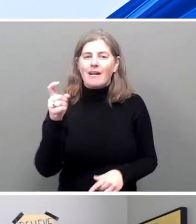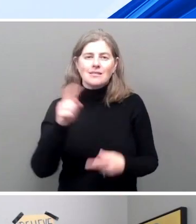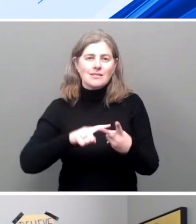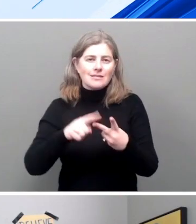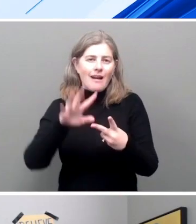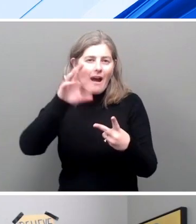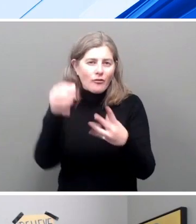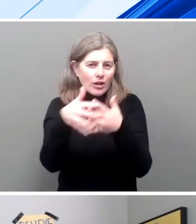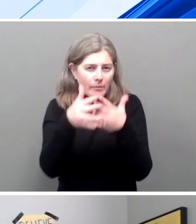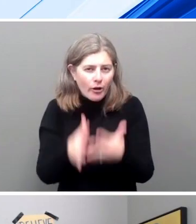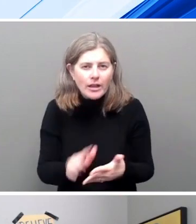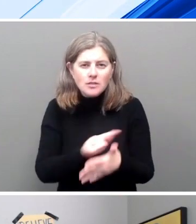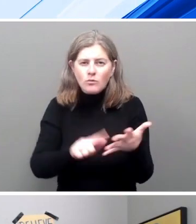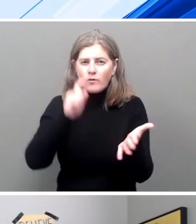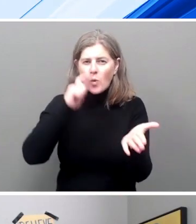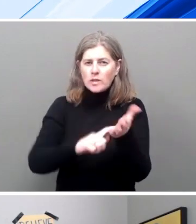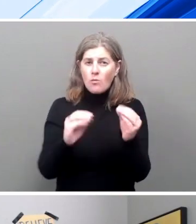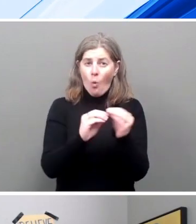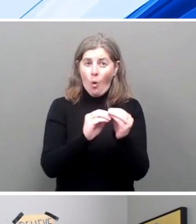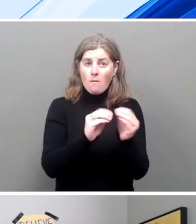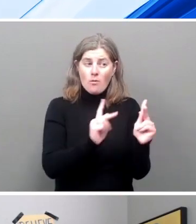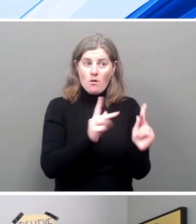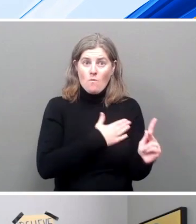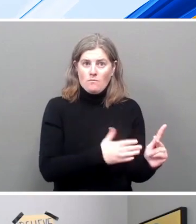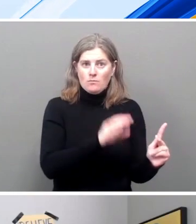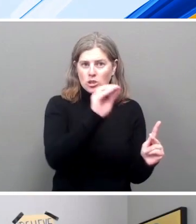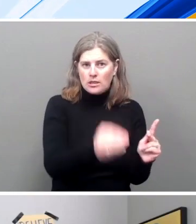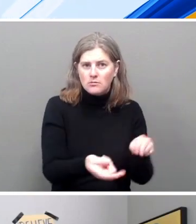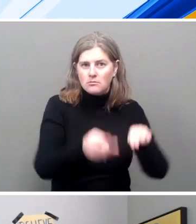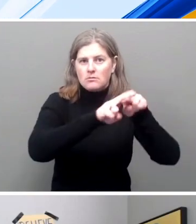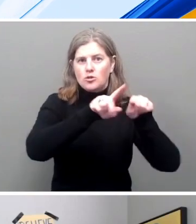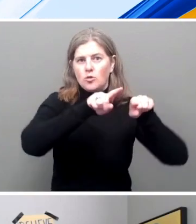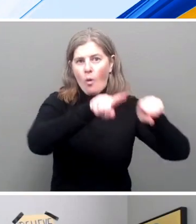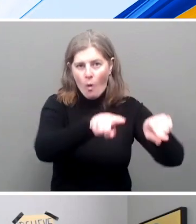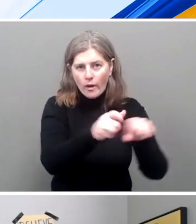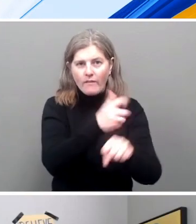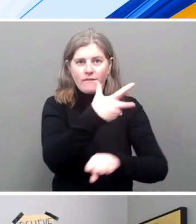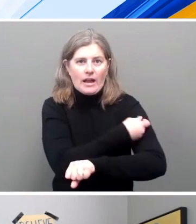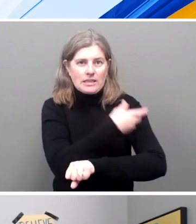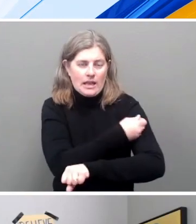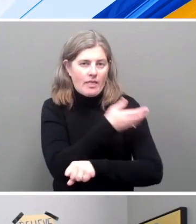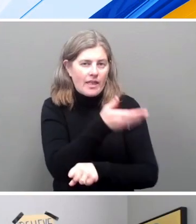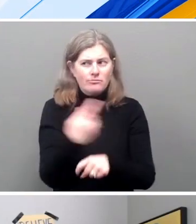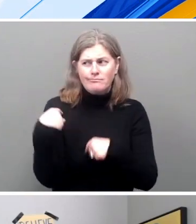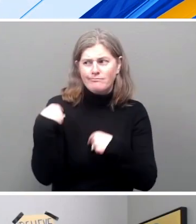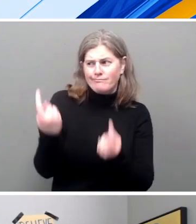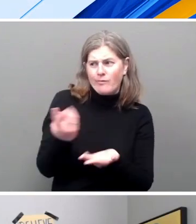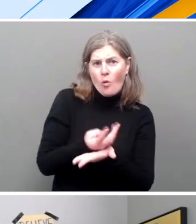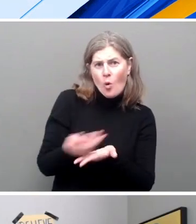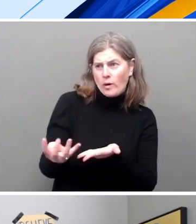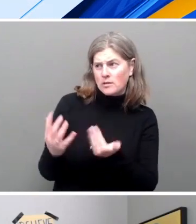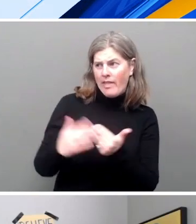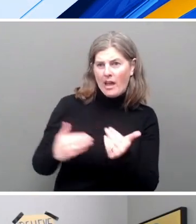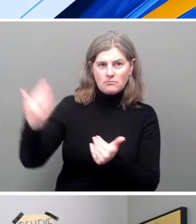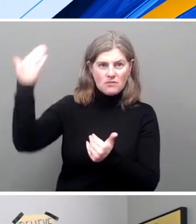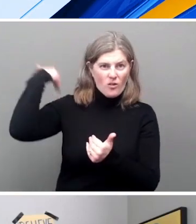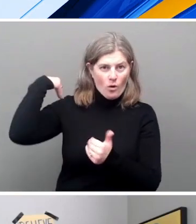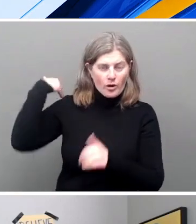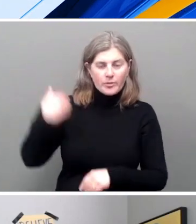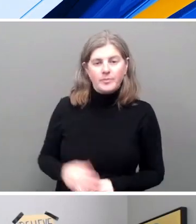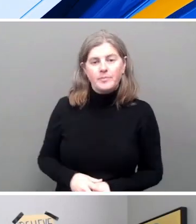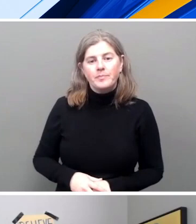seen a higher percentage increase in those groups over the past 4 weeks than we'd seen in quite some time.